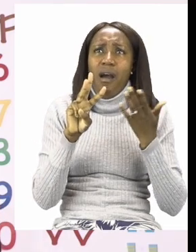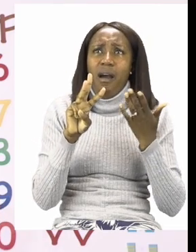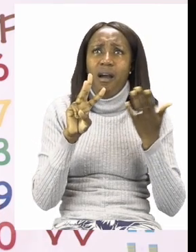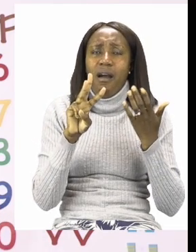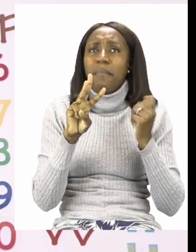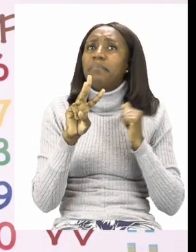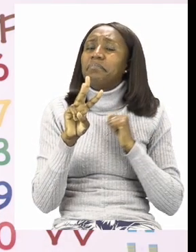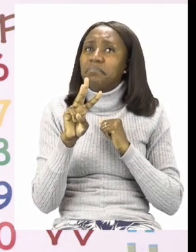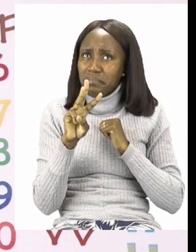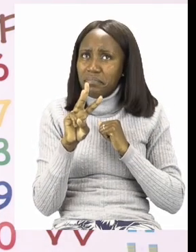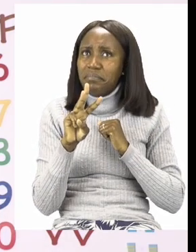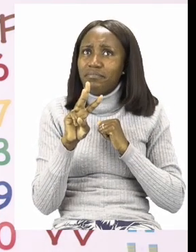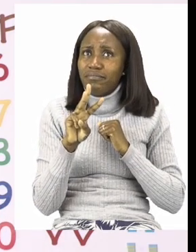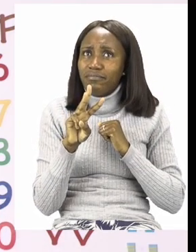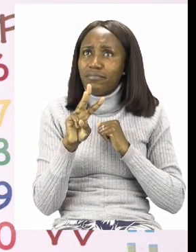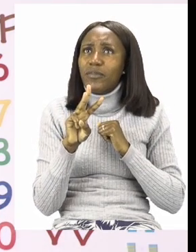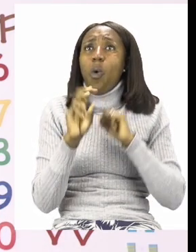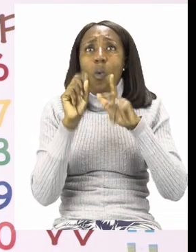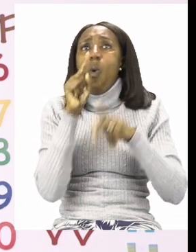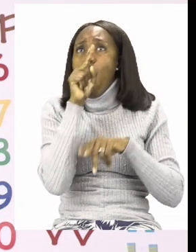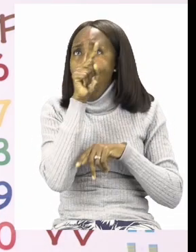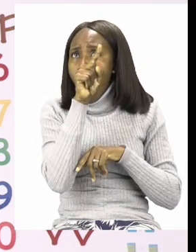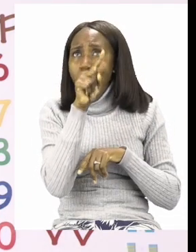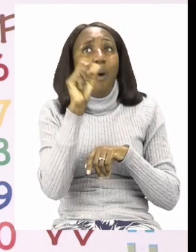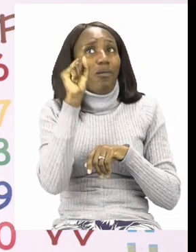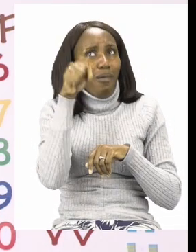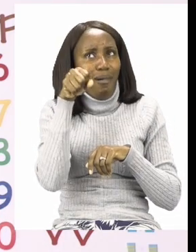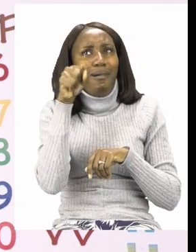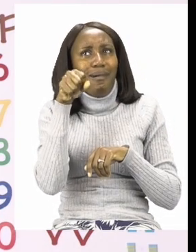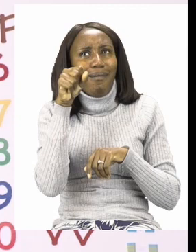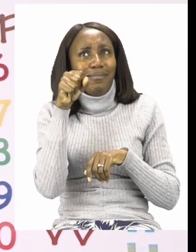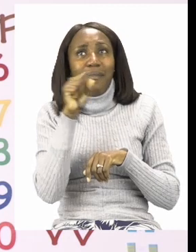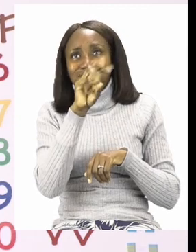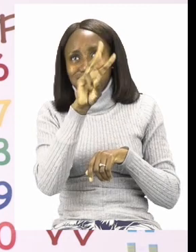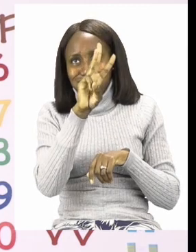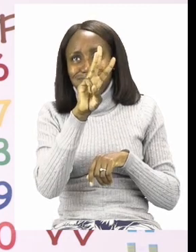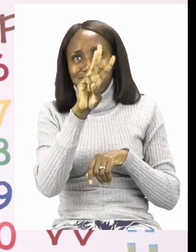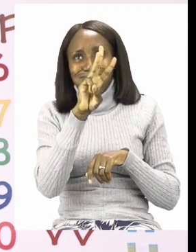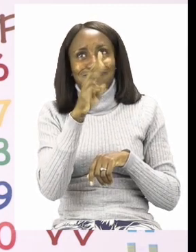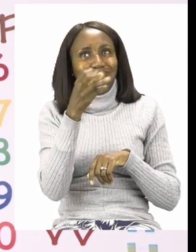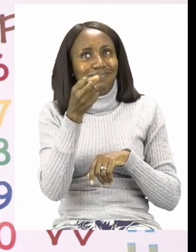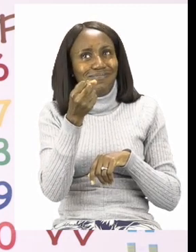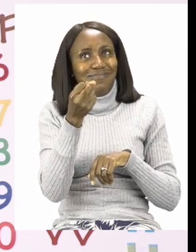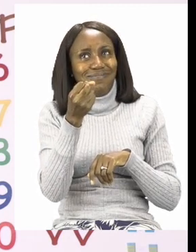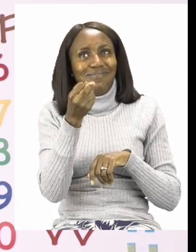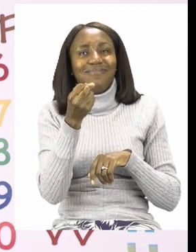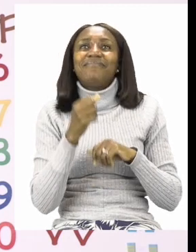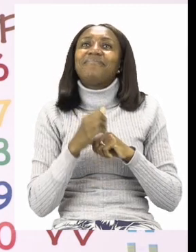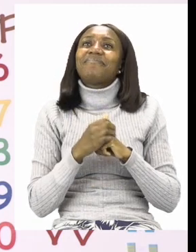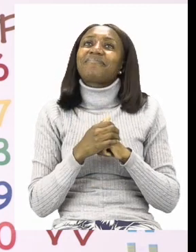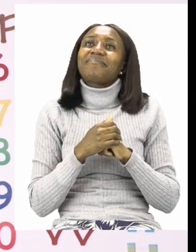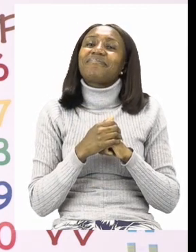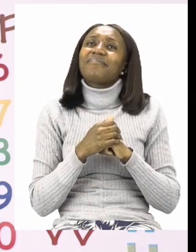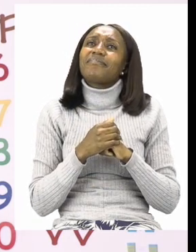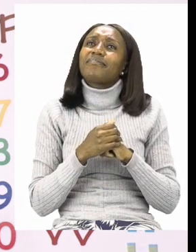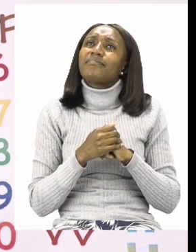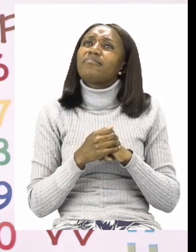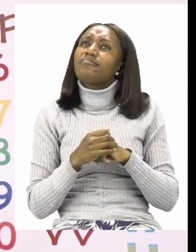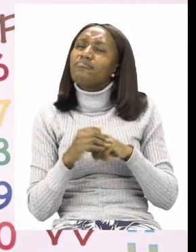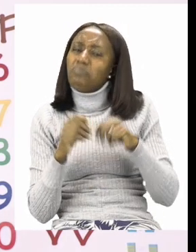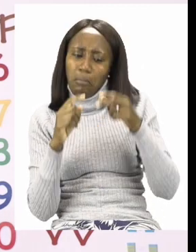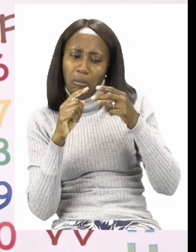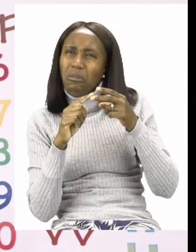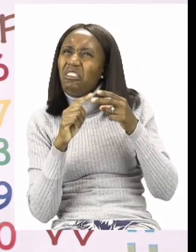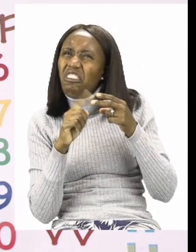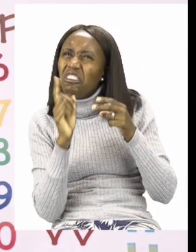W? Over there, there's the W. Okay, now you look at the